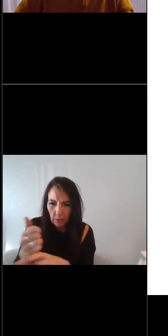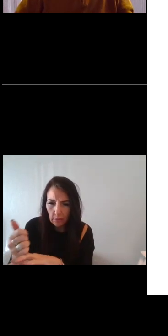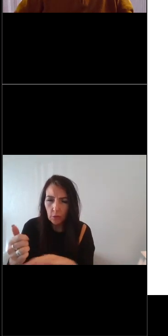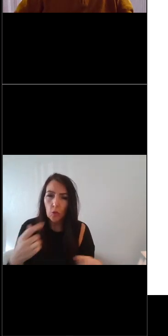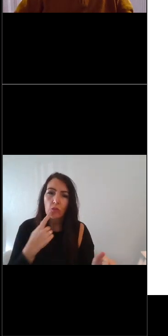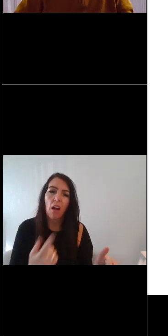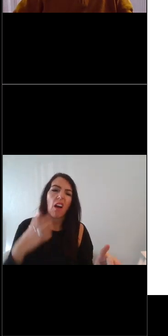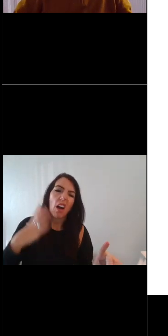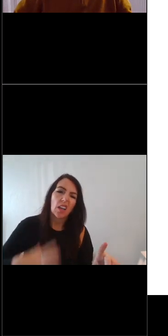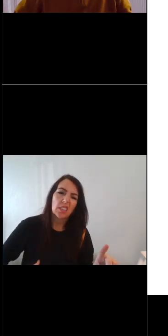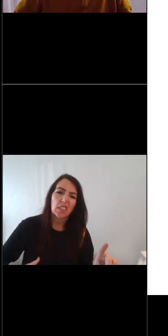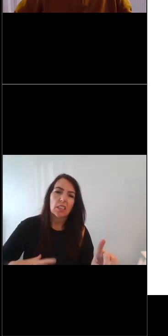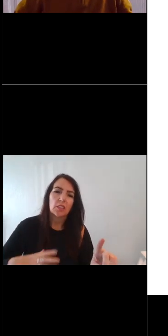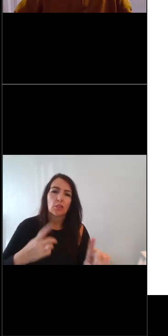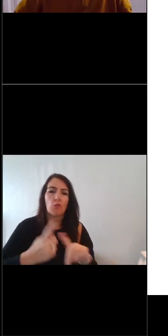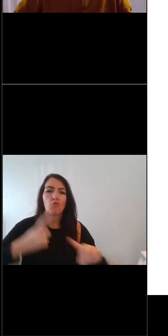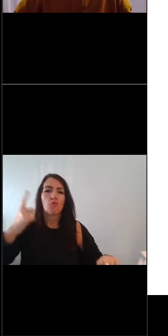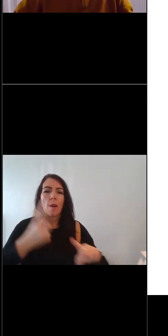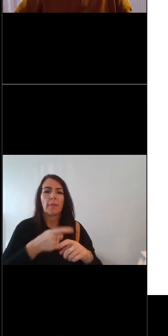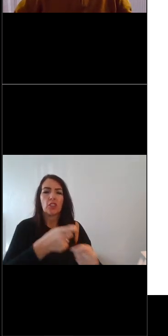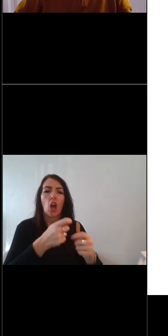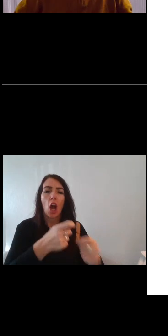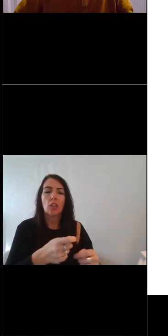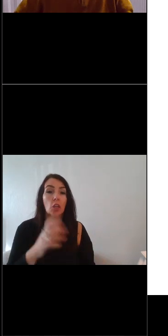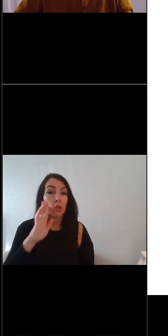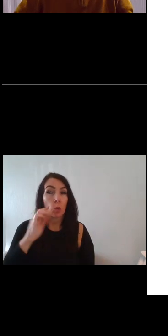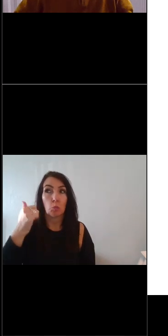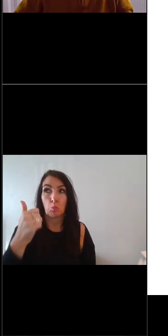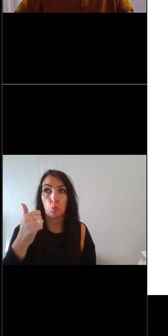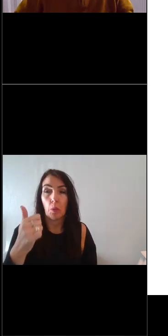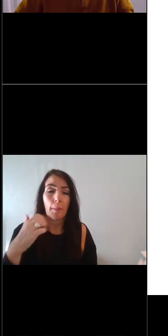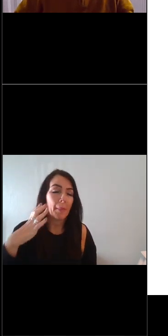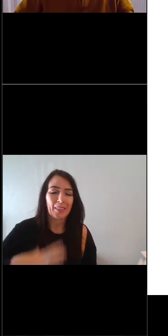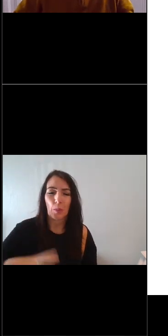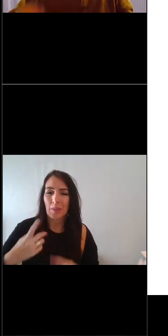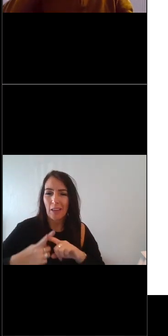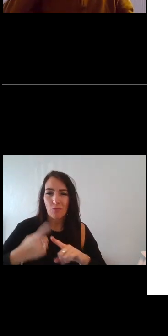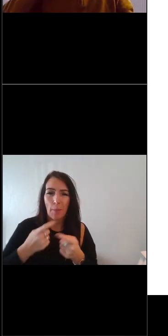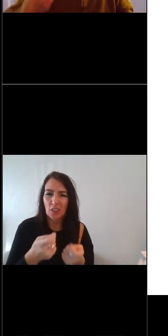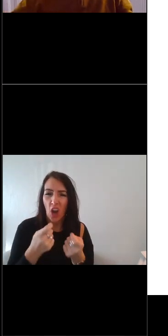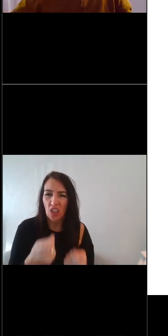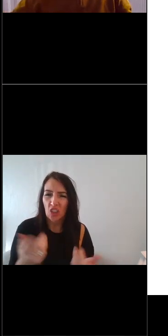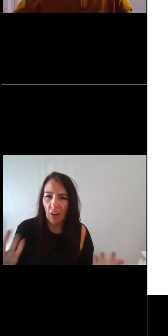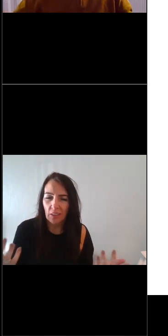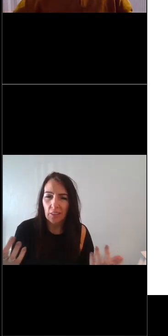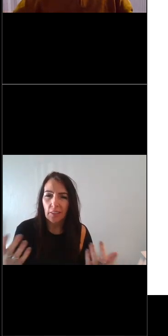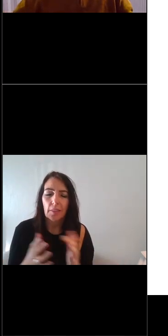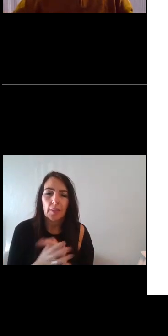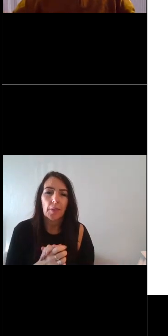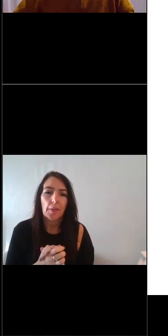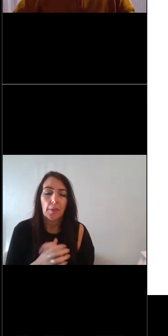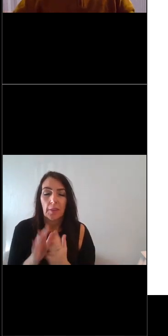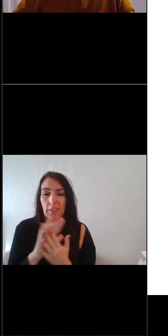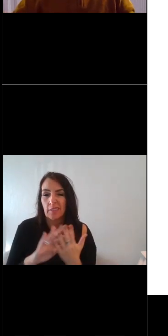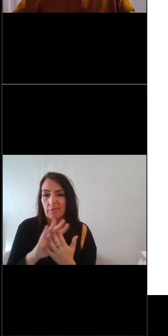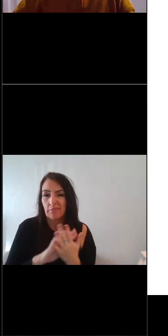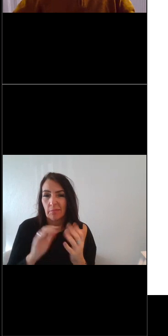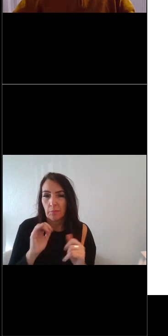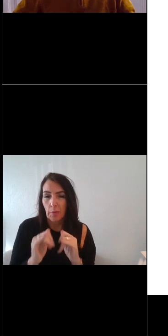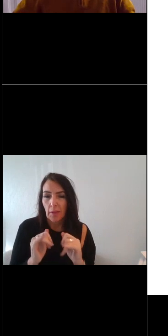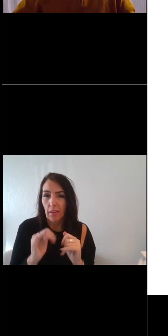need these rapid ones because that sounds like a good idea. You might not need any rapid charge points if your vehicle, which means you might then have a lower